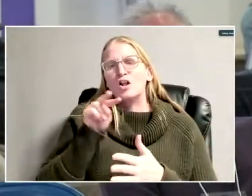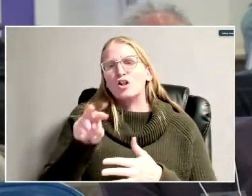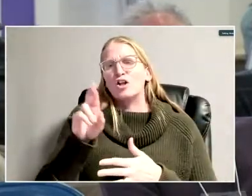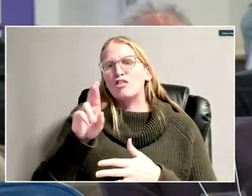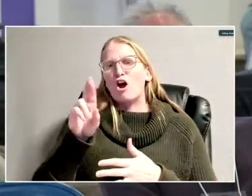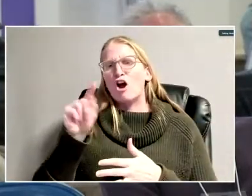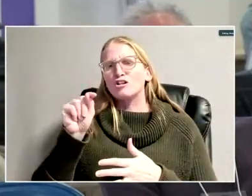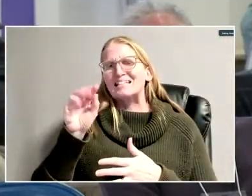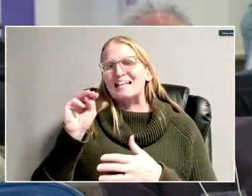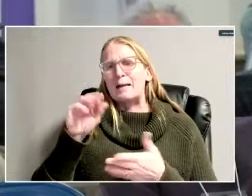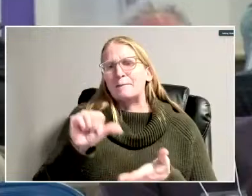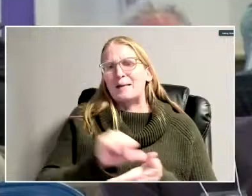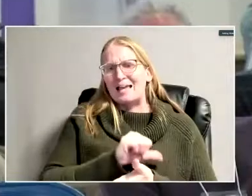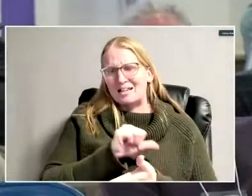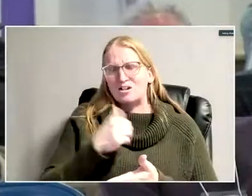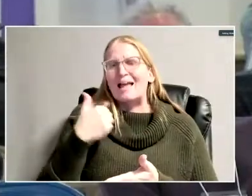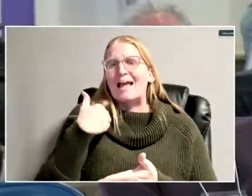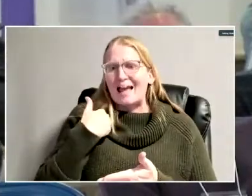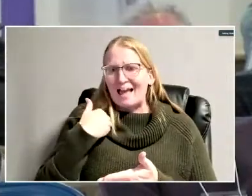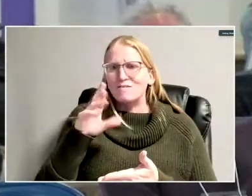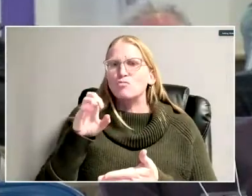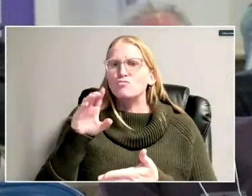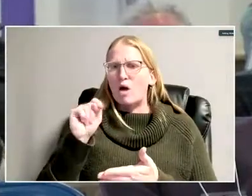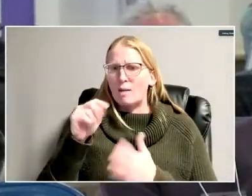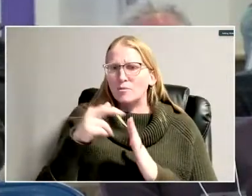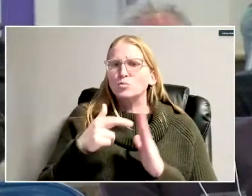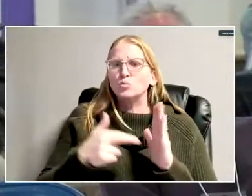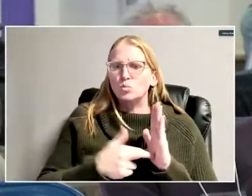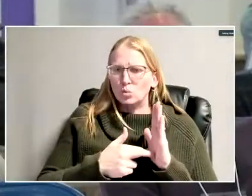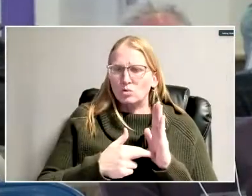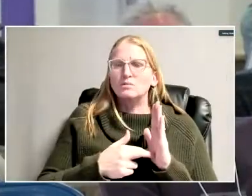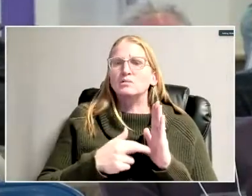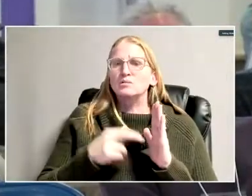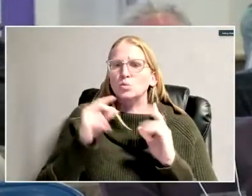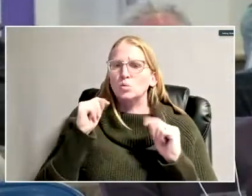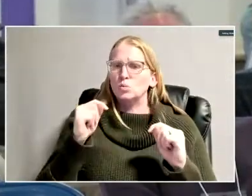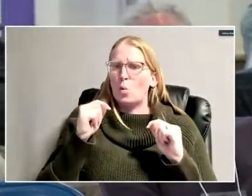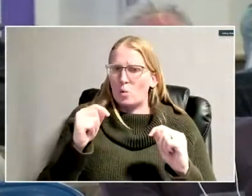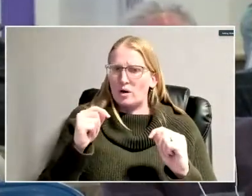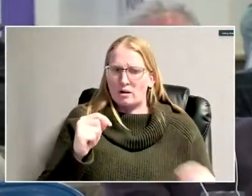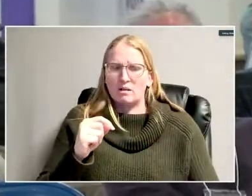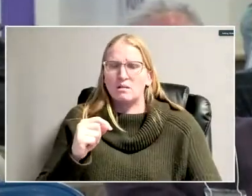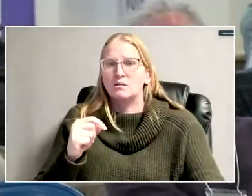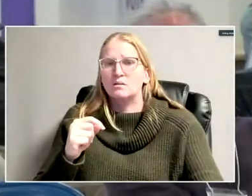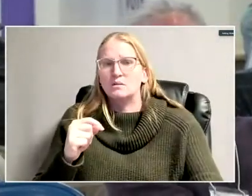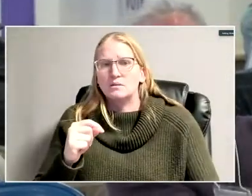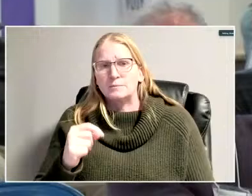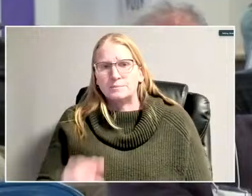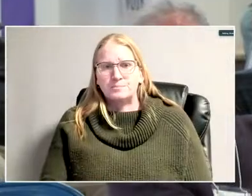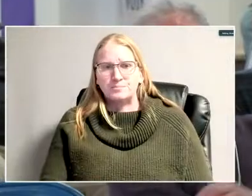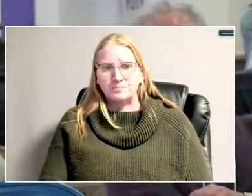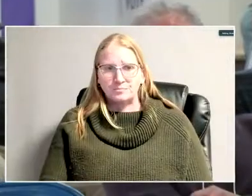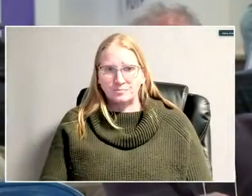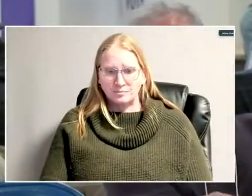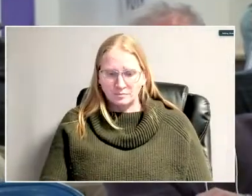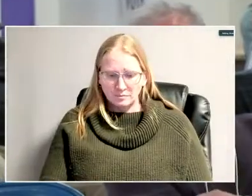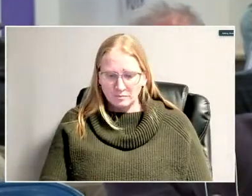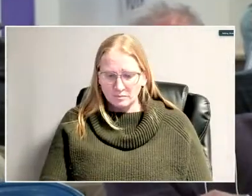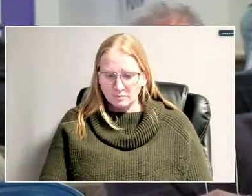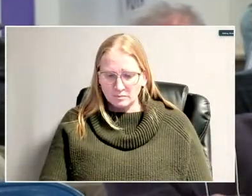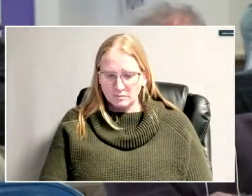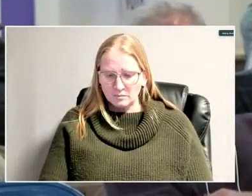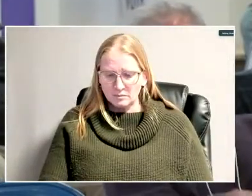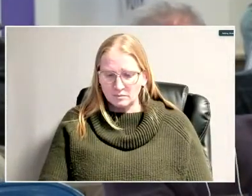RTM Roberts Rules of Order tutorial um they're modified from Robert's rules to conform to